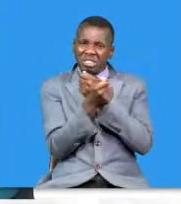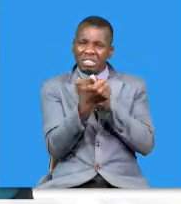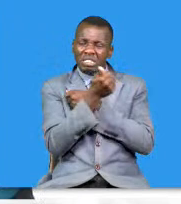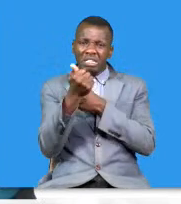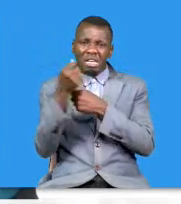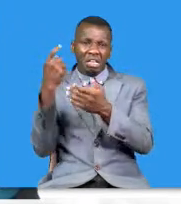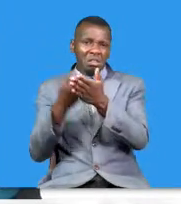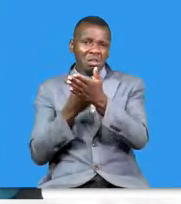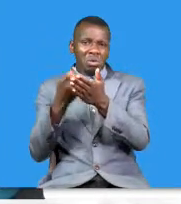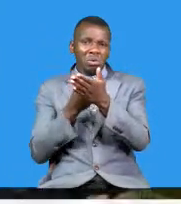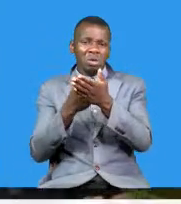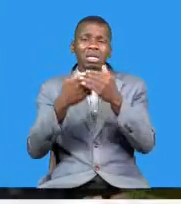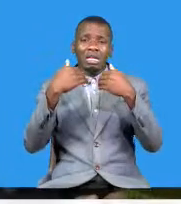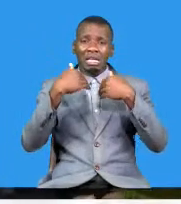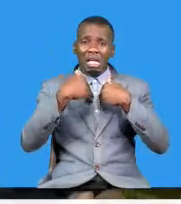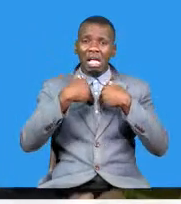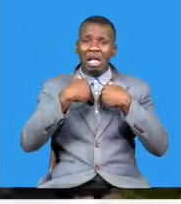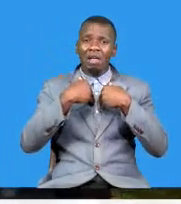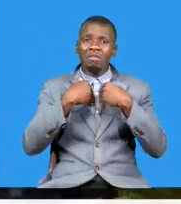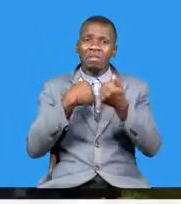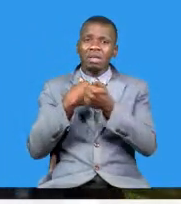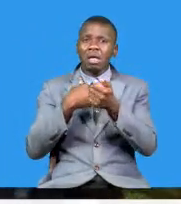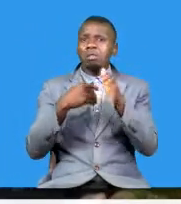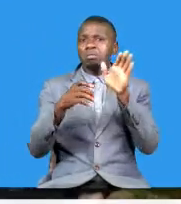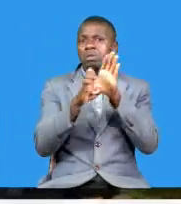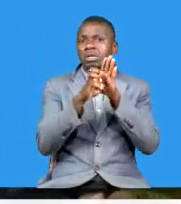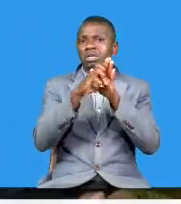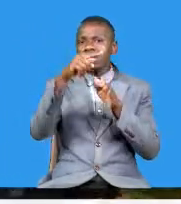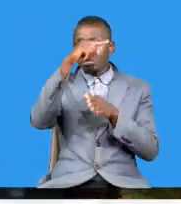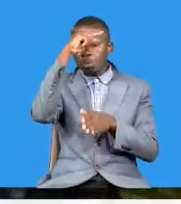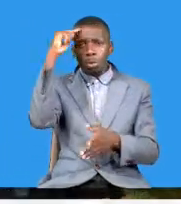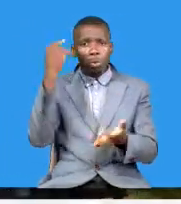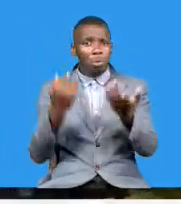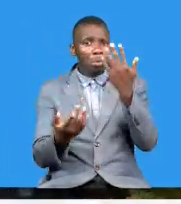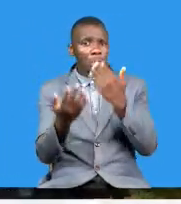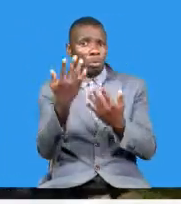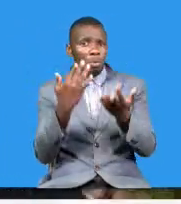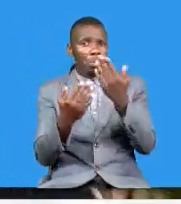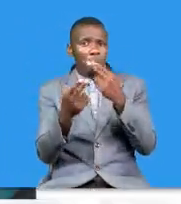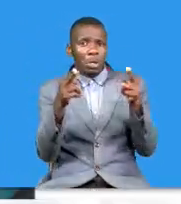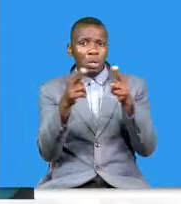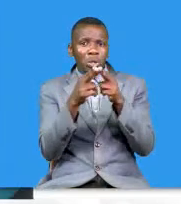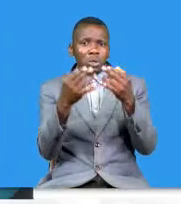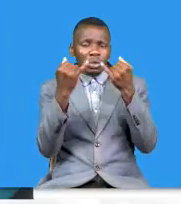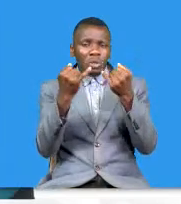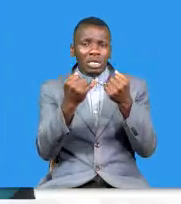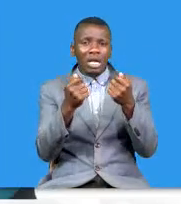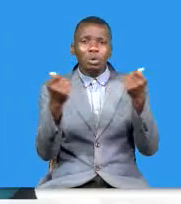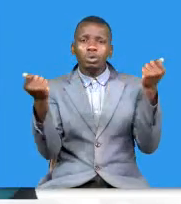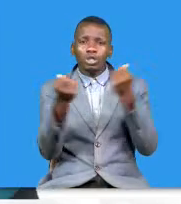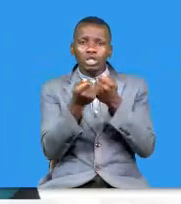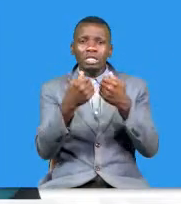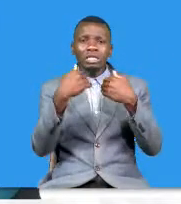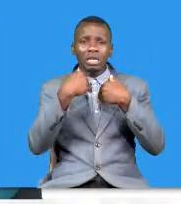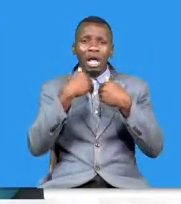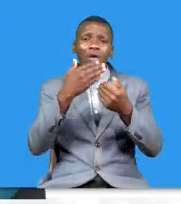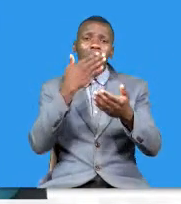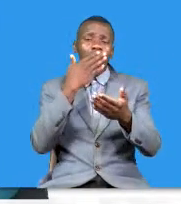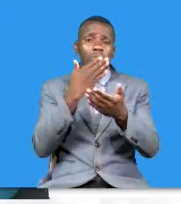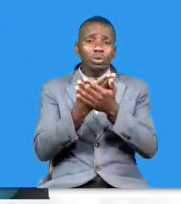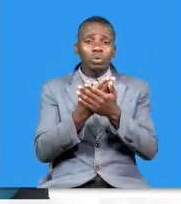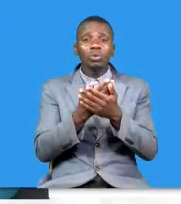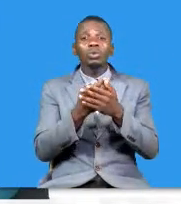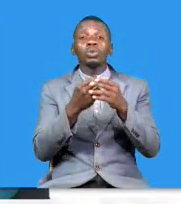cooking, such as firewood and charcoal, to modern cooking solutions towards